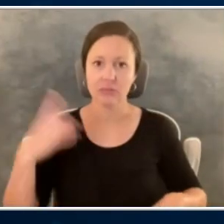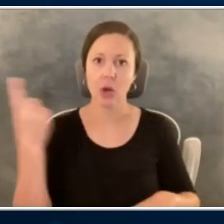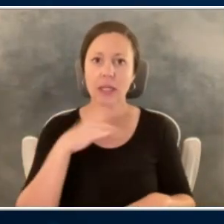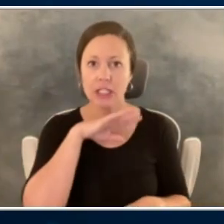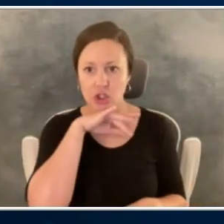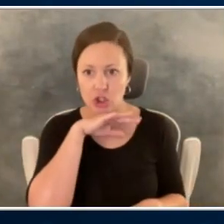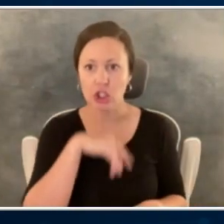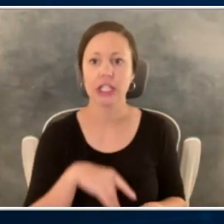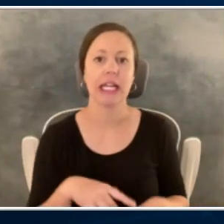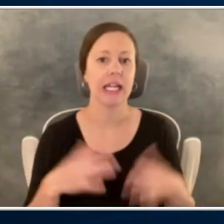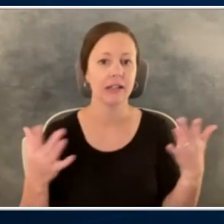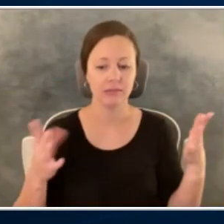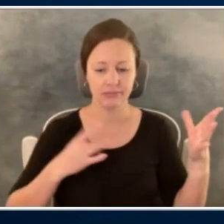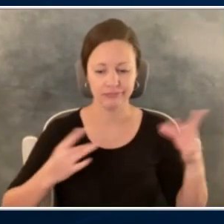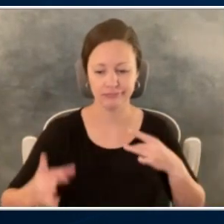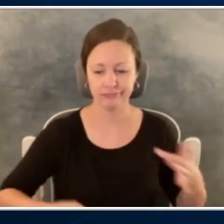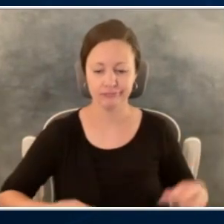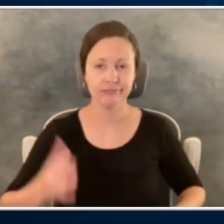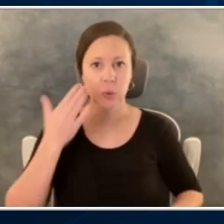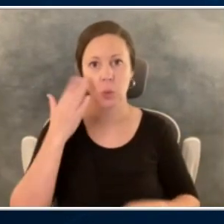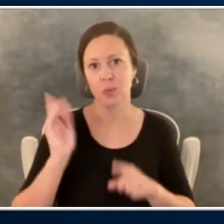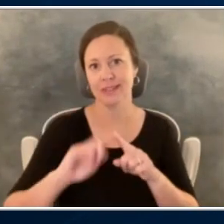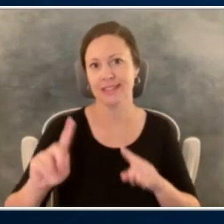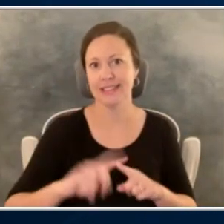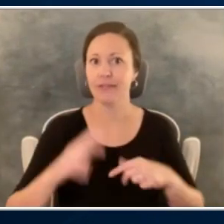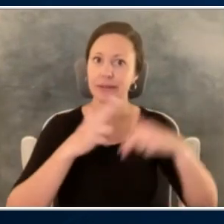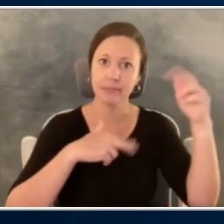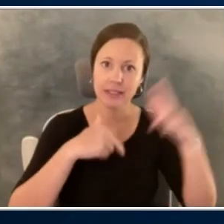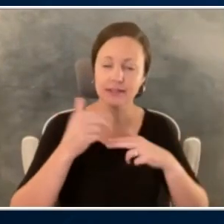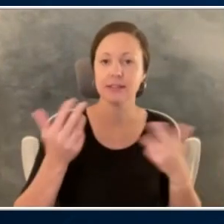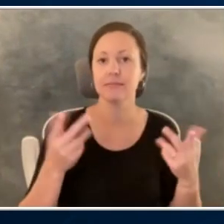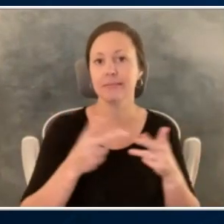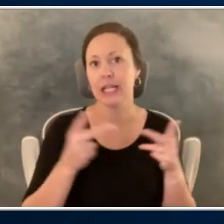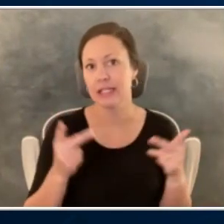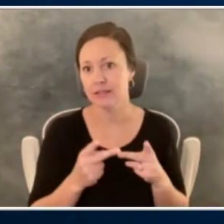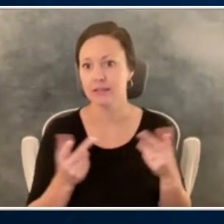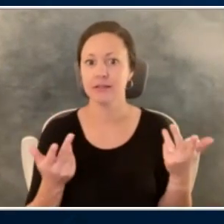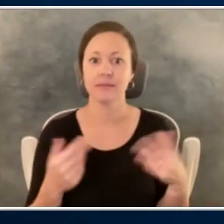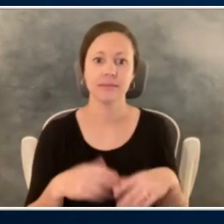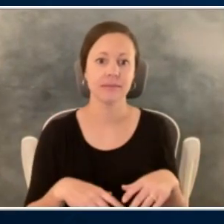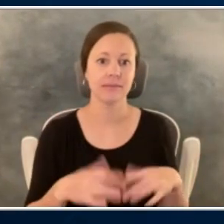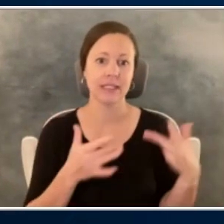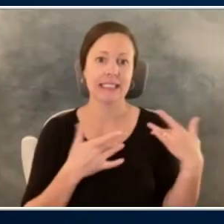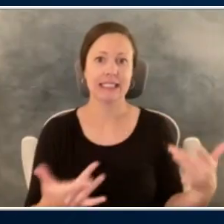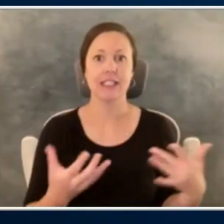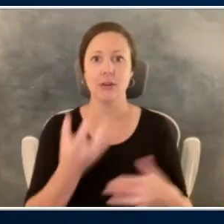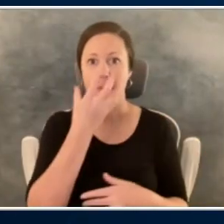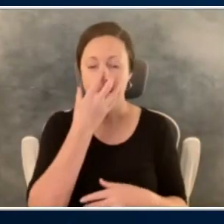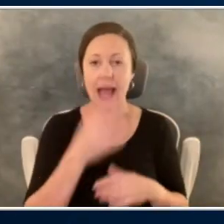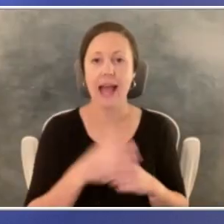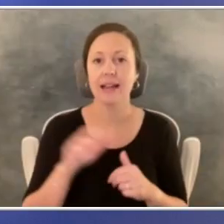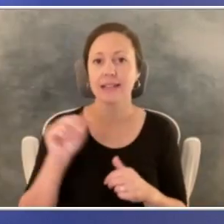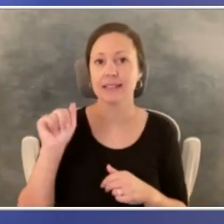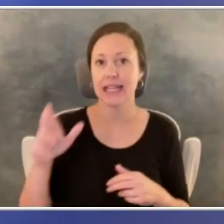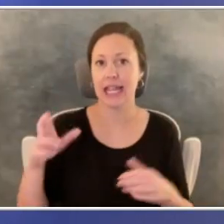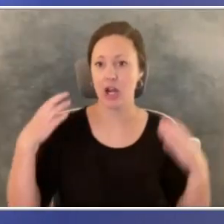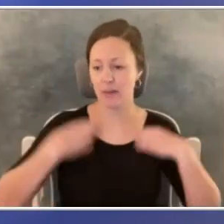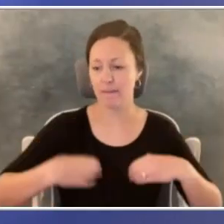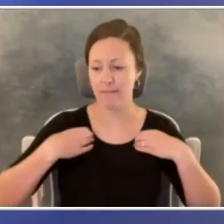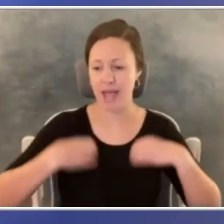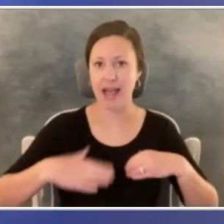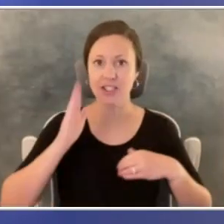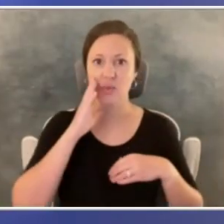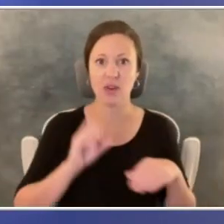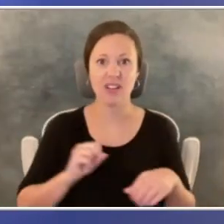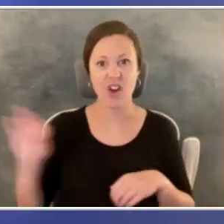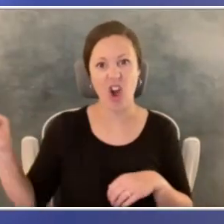residential structures. We often took off air packs, our masks a little too soon, and